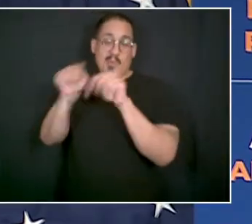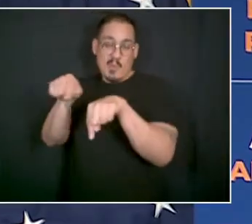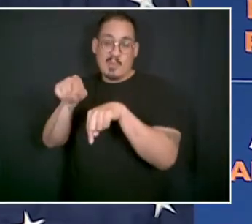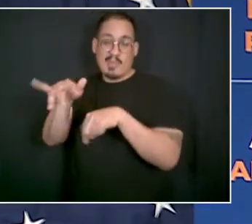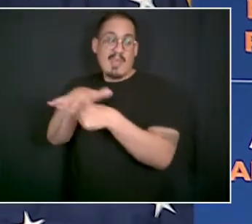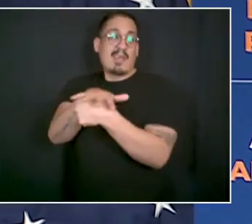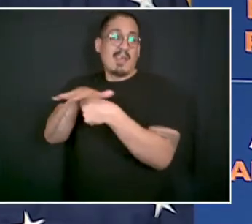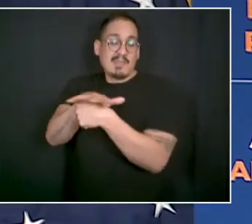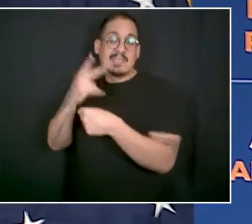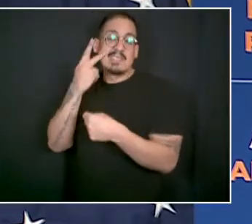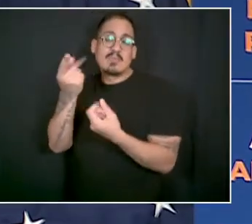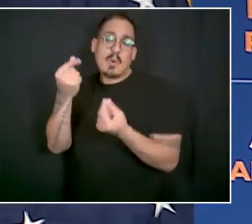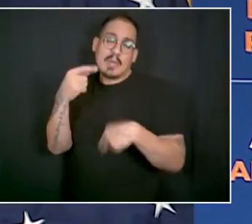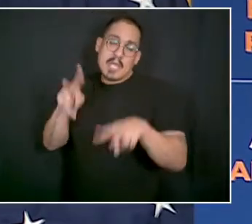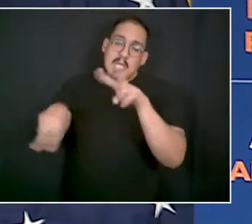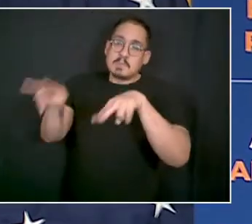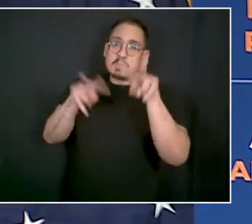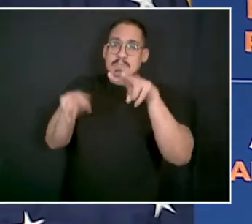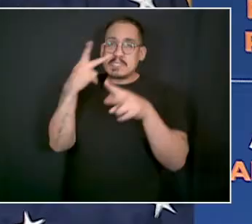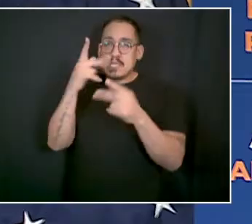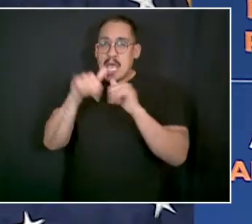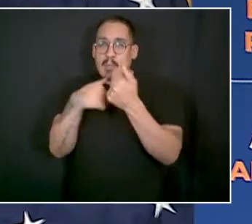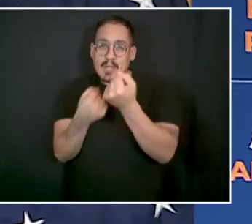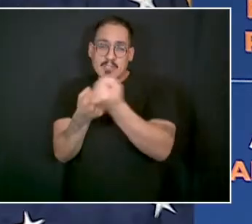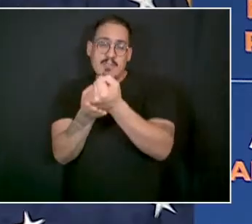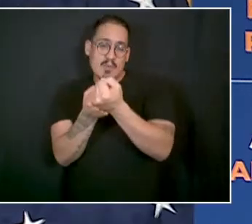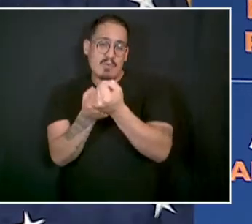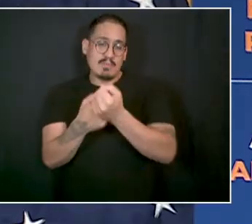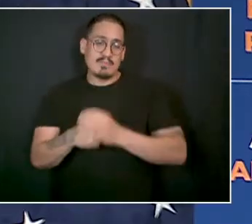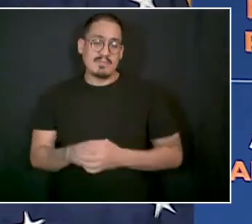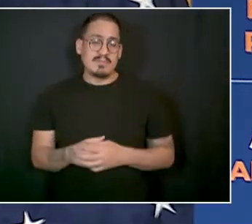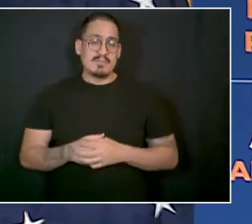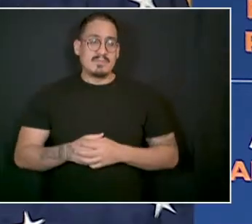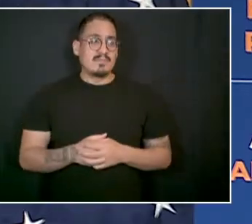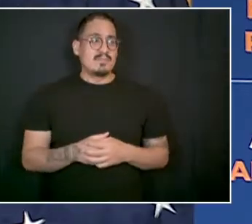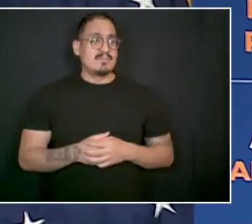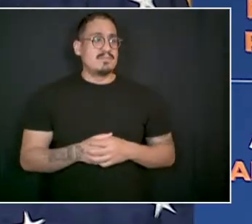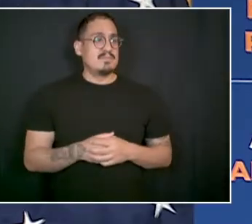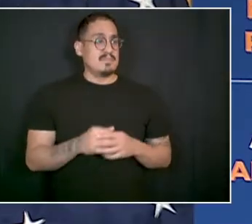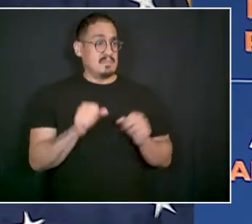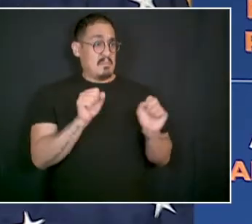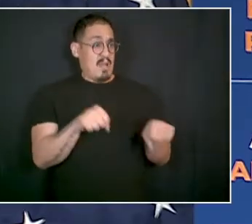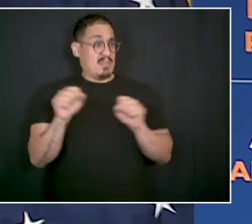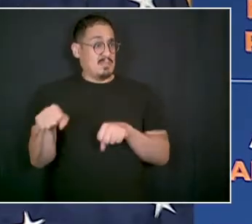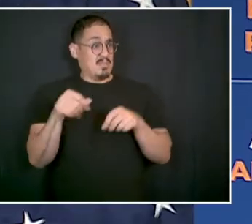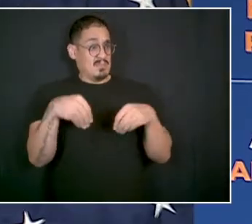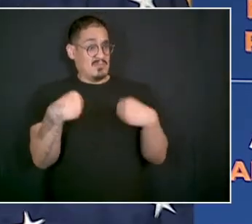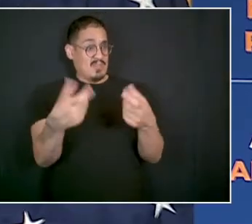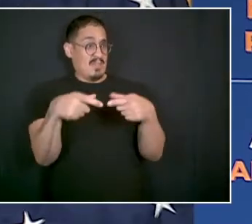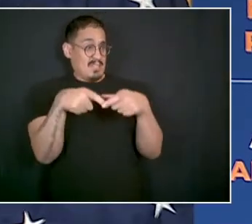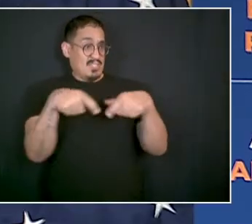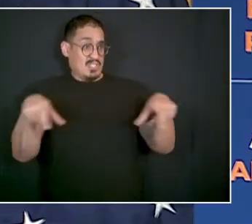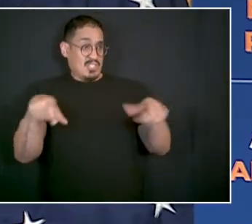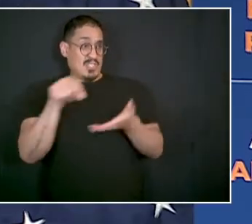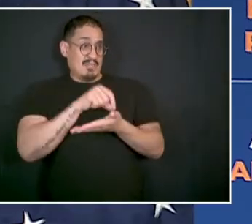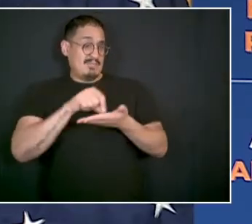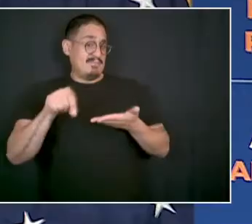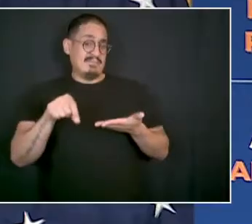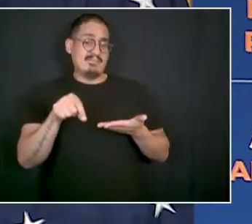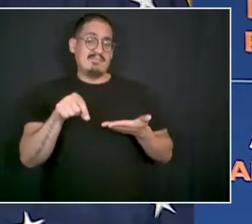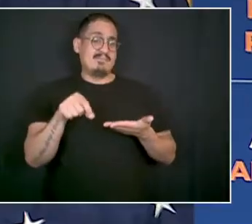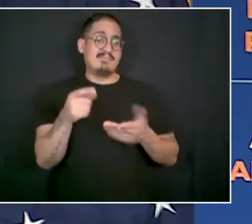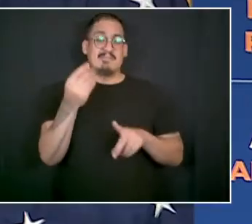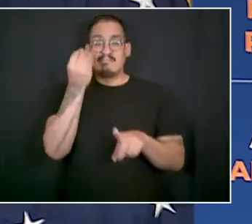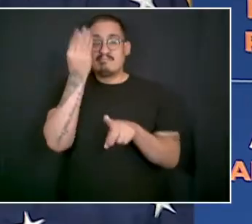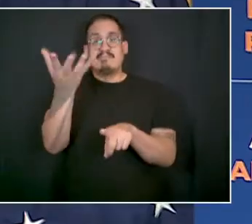assist them. Would there be a situation where you could write a check for some of these businesses? Listen, I would love to write a check for a whole lot of